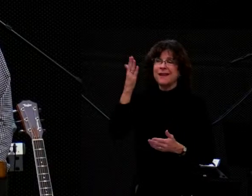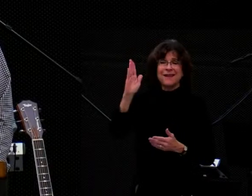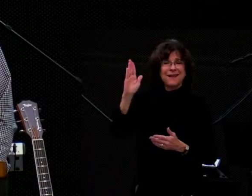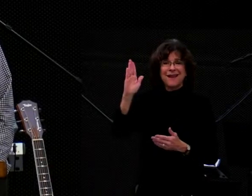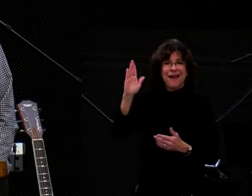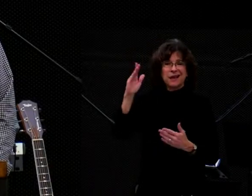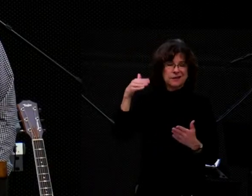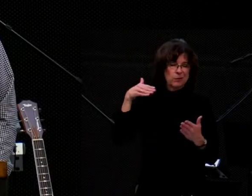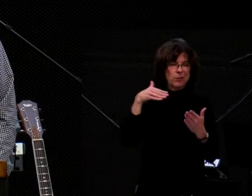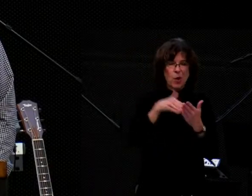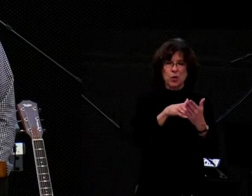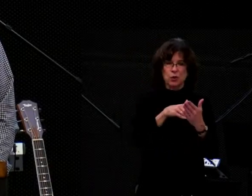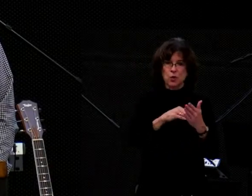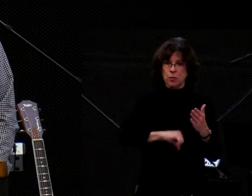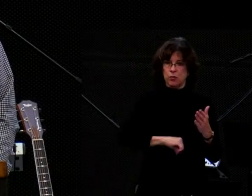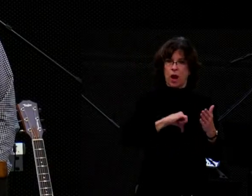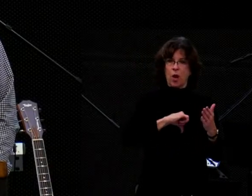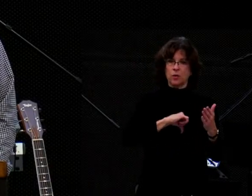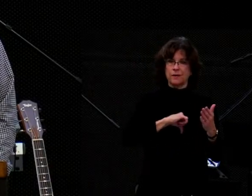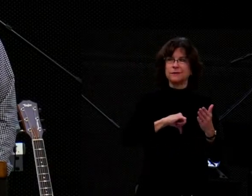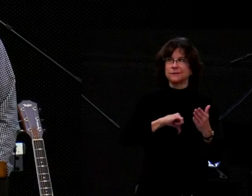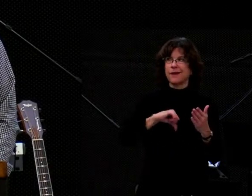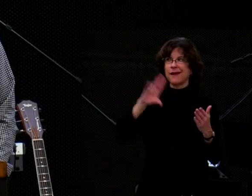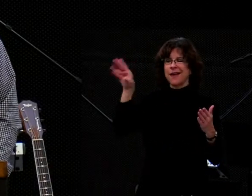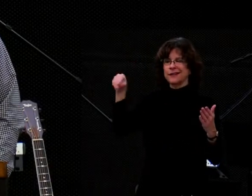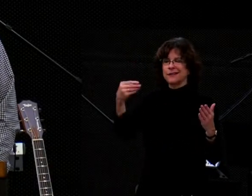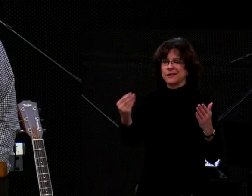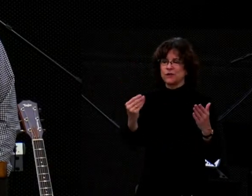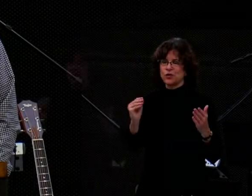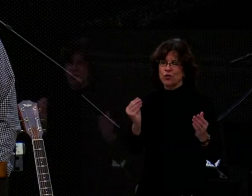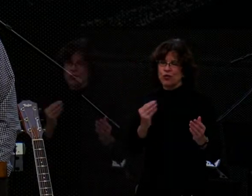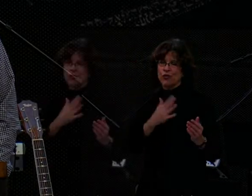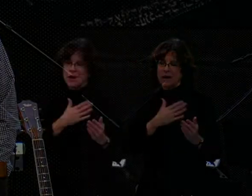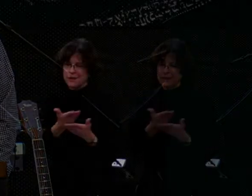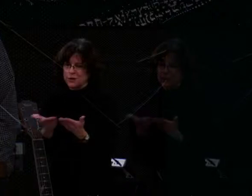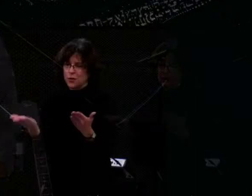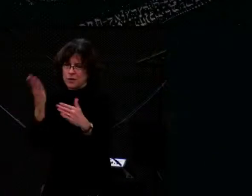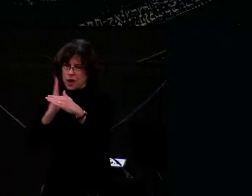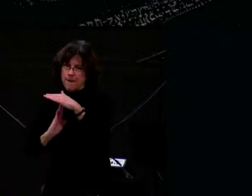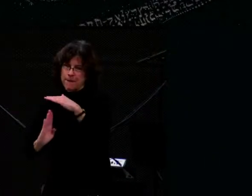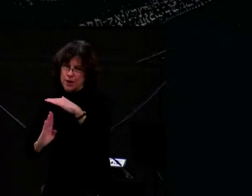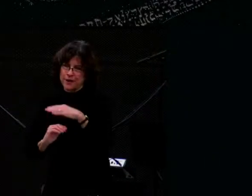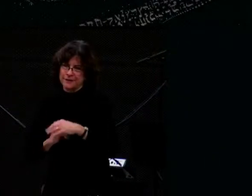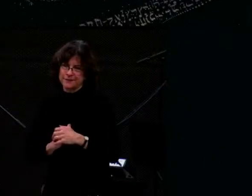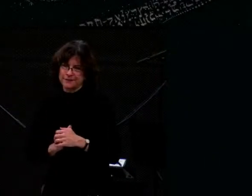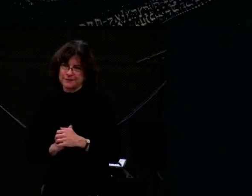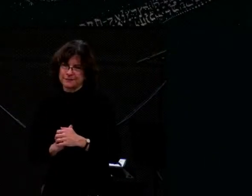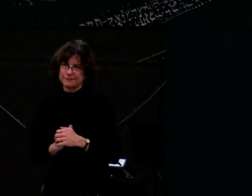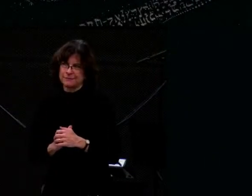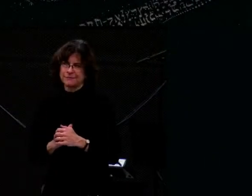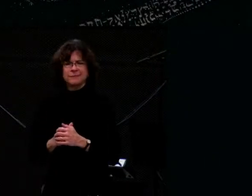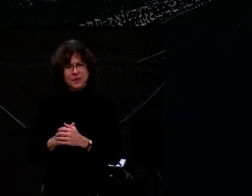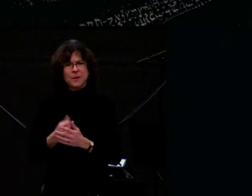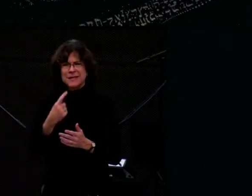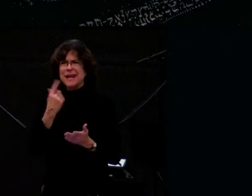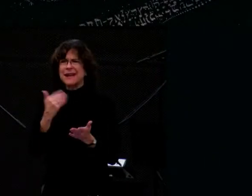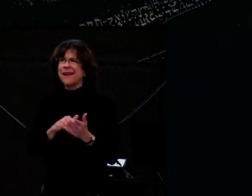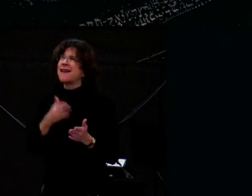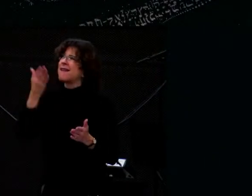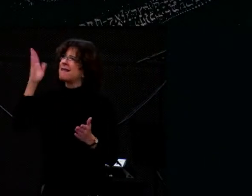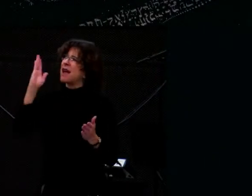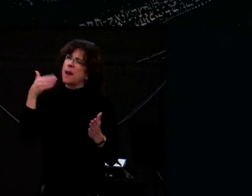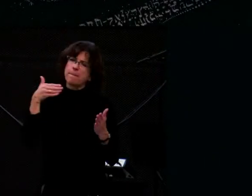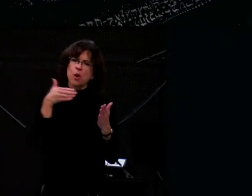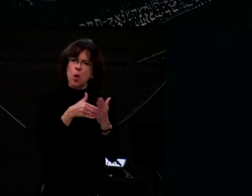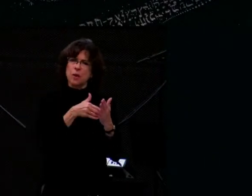the proud, but gives grace to the humble. God opposes the proud, but gives grace